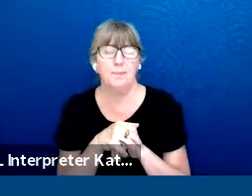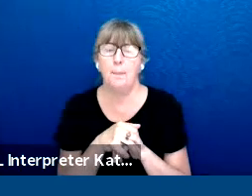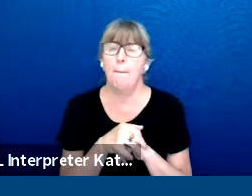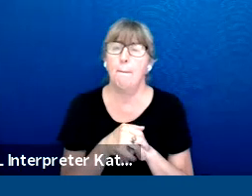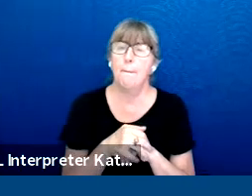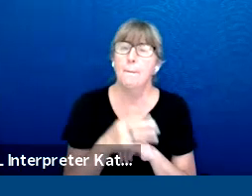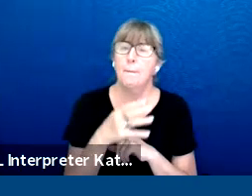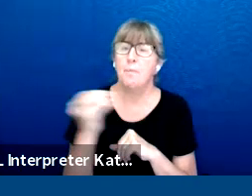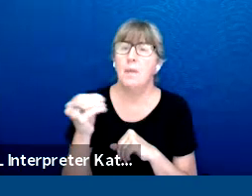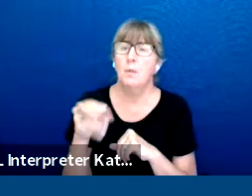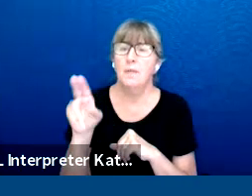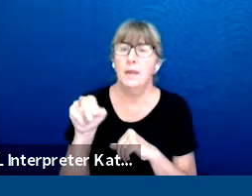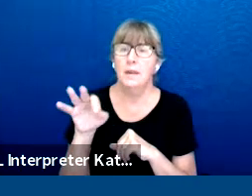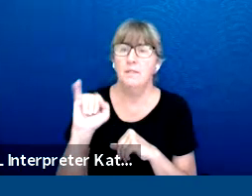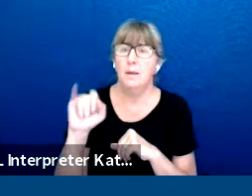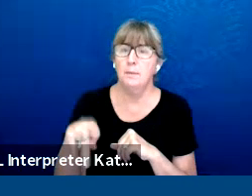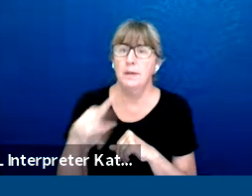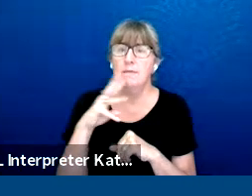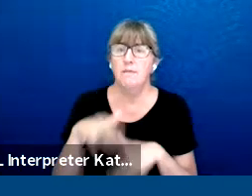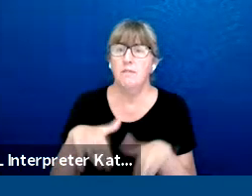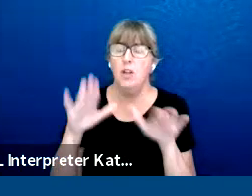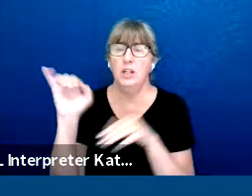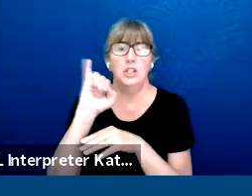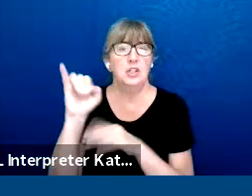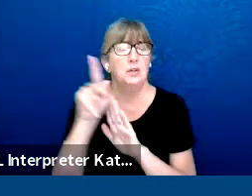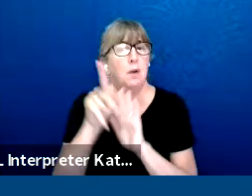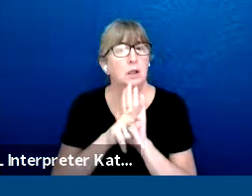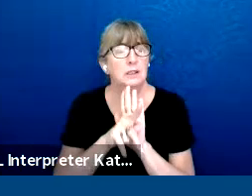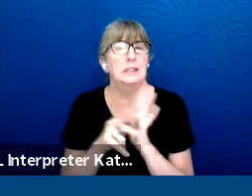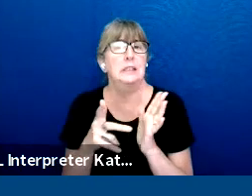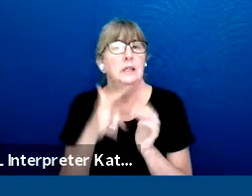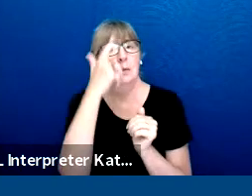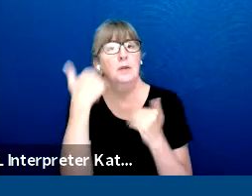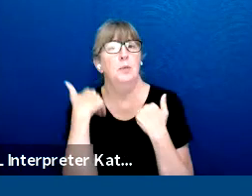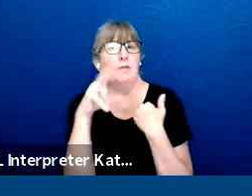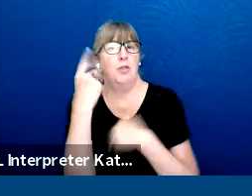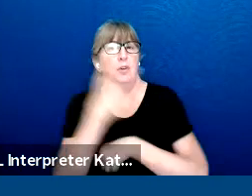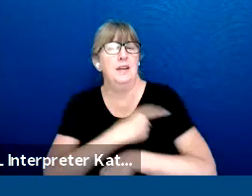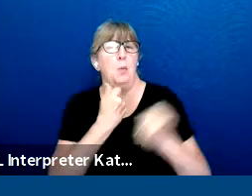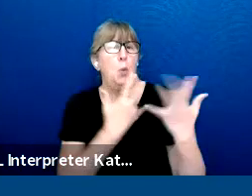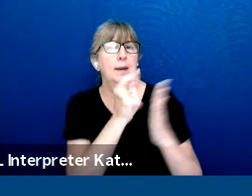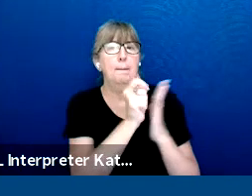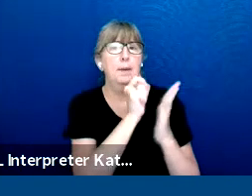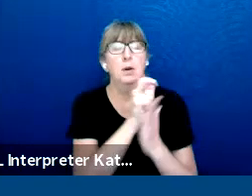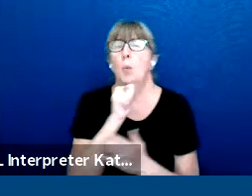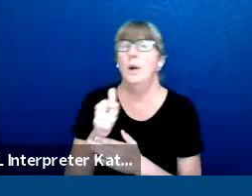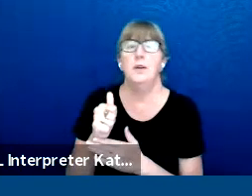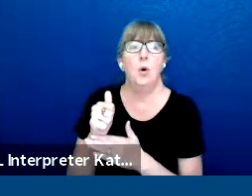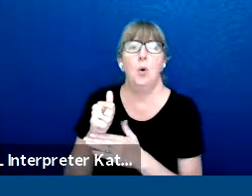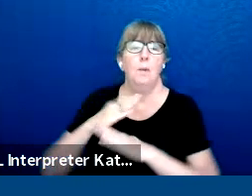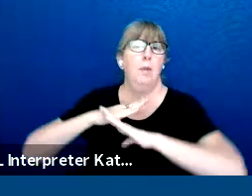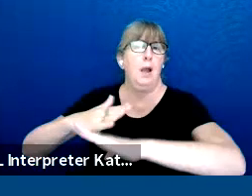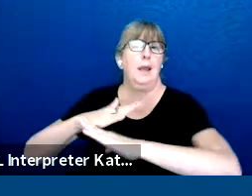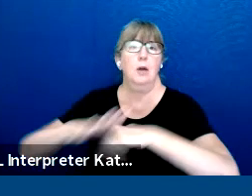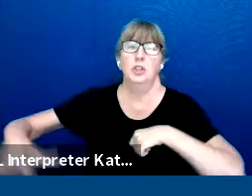NFIP flood insurance policies because we have the 30-day waiting period. So we don't block out entire zip codes.